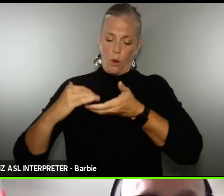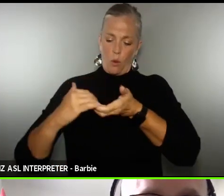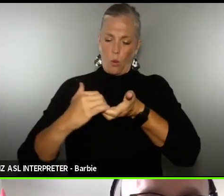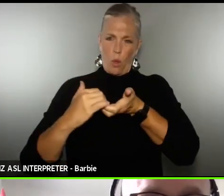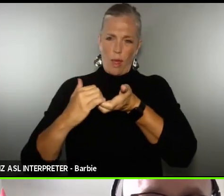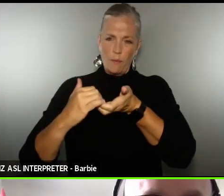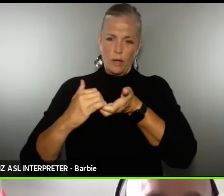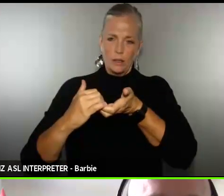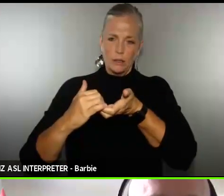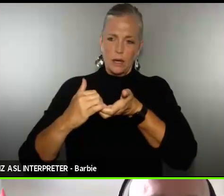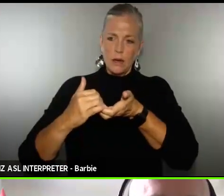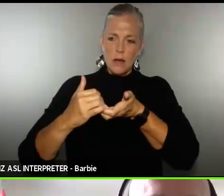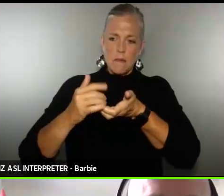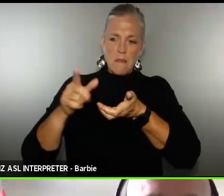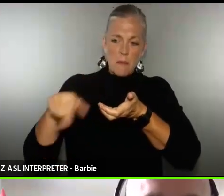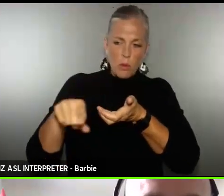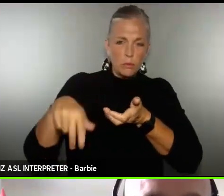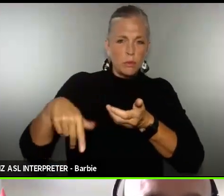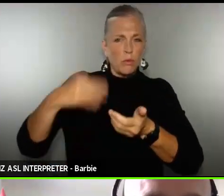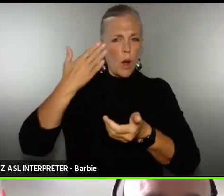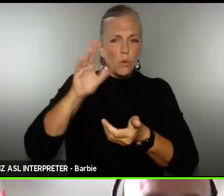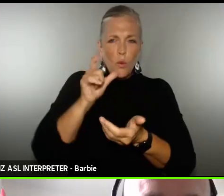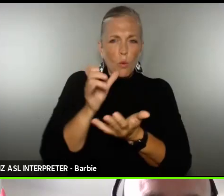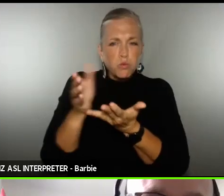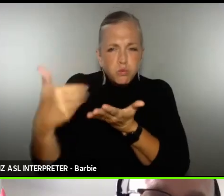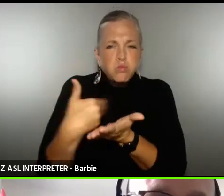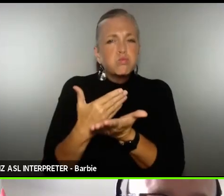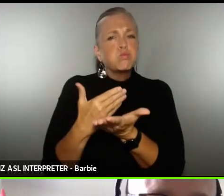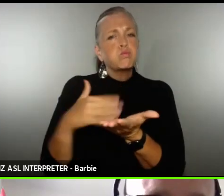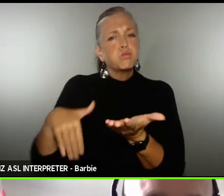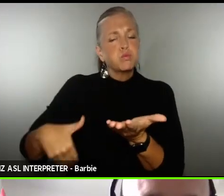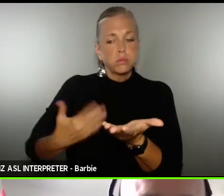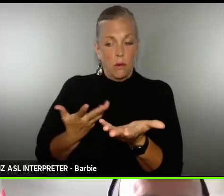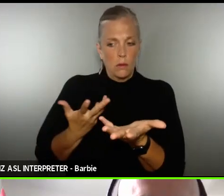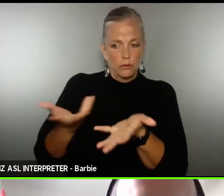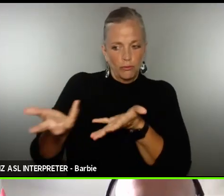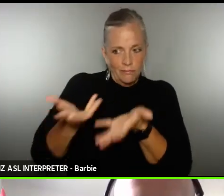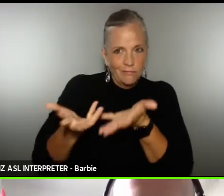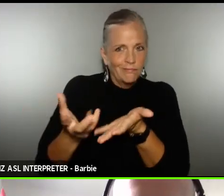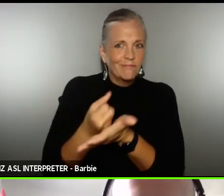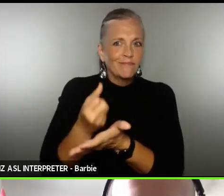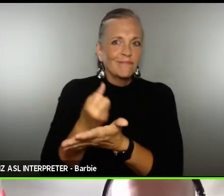maybe I don't know as well. And maybe people who, this is an opportunity.